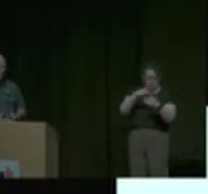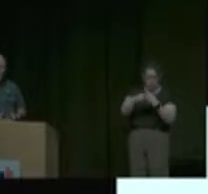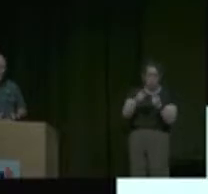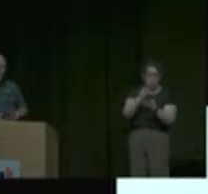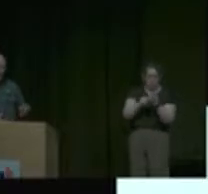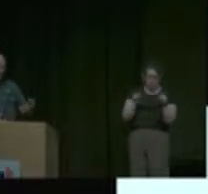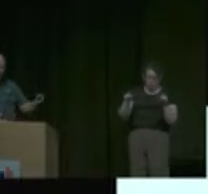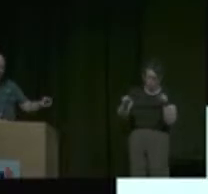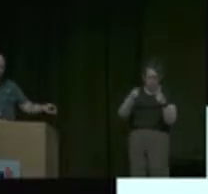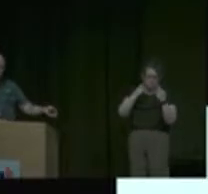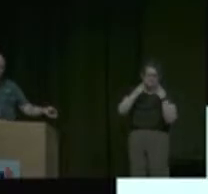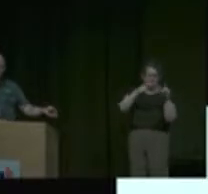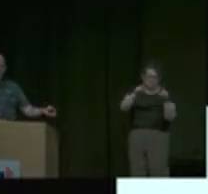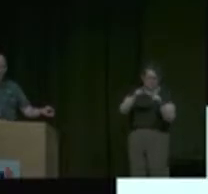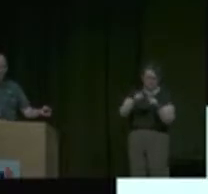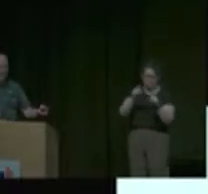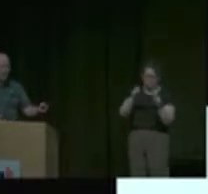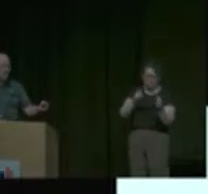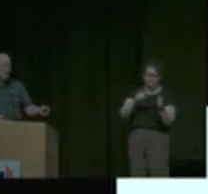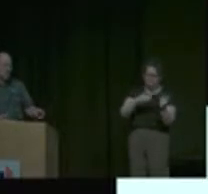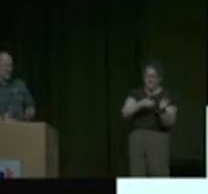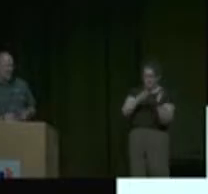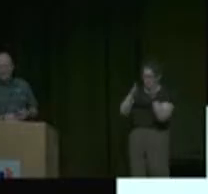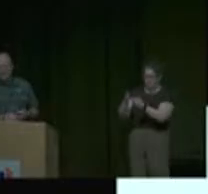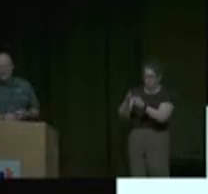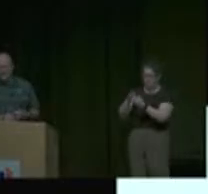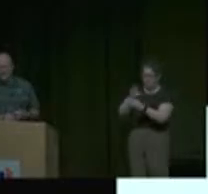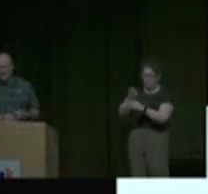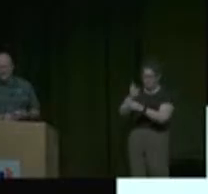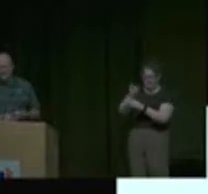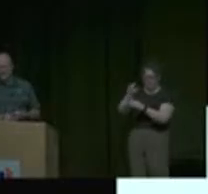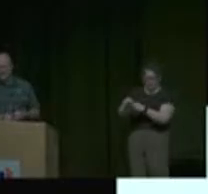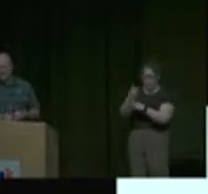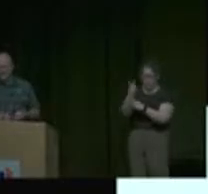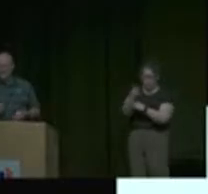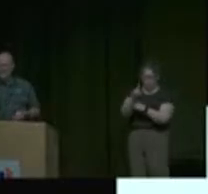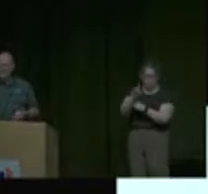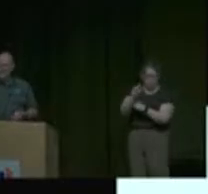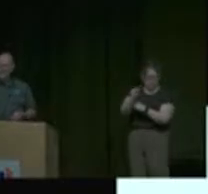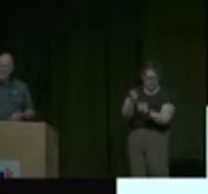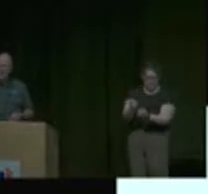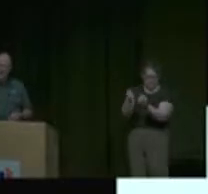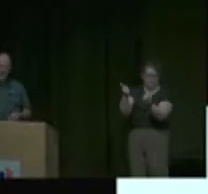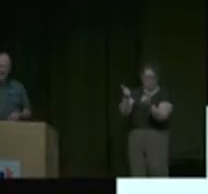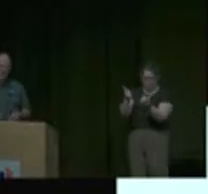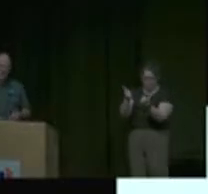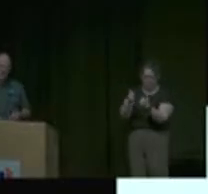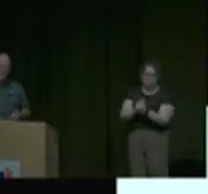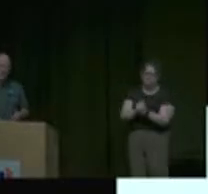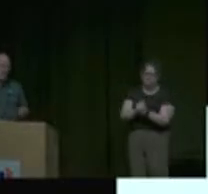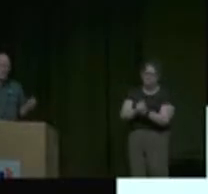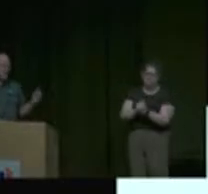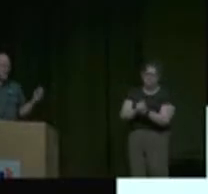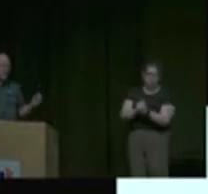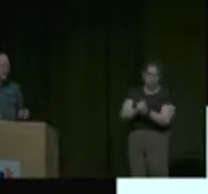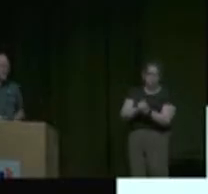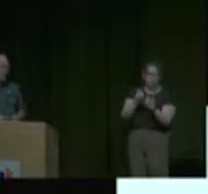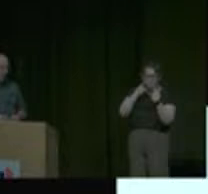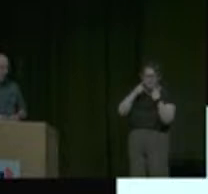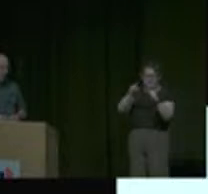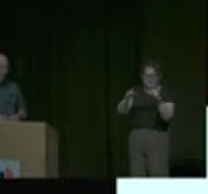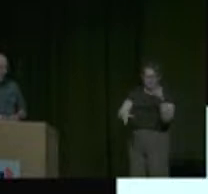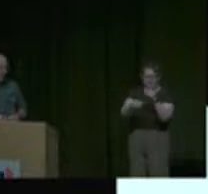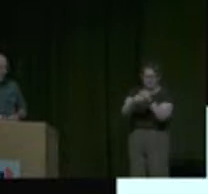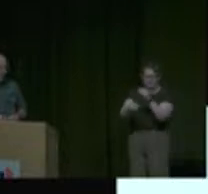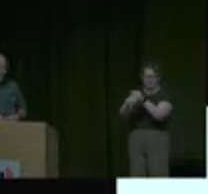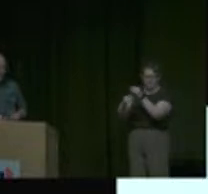successful. We moved on to the falls and took out 2 dams. It builds on success. The canal